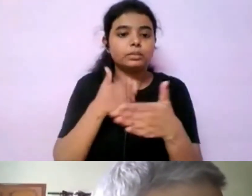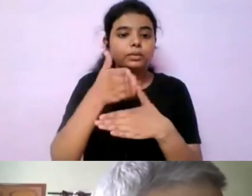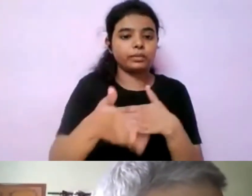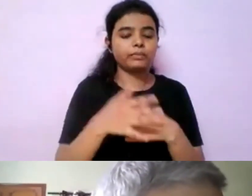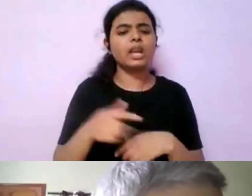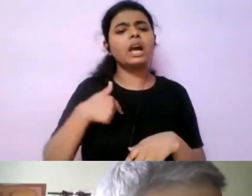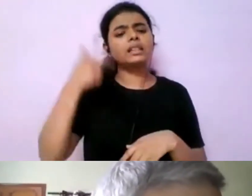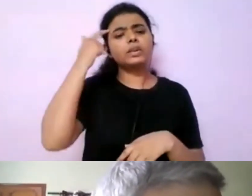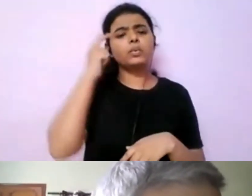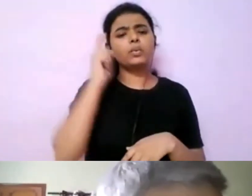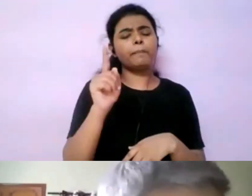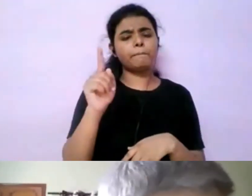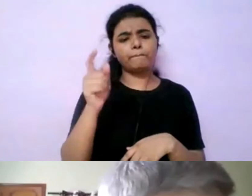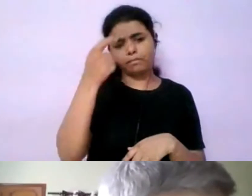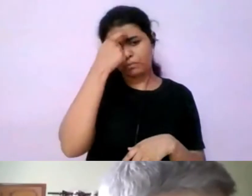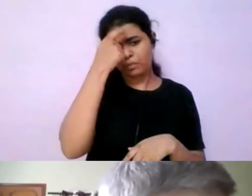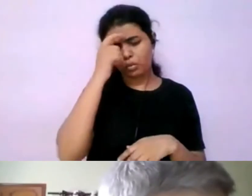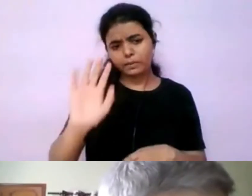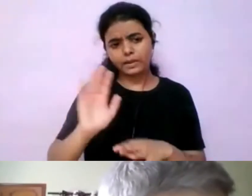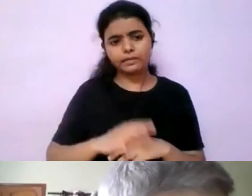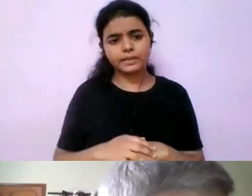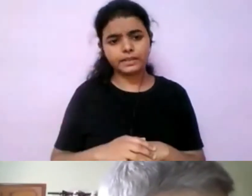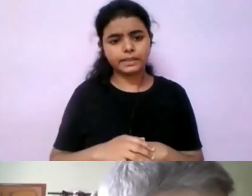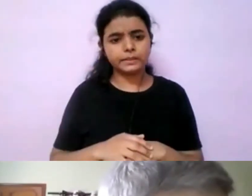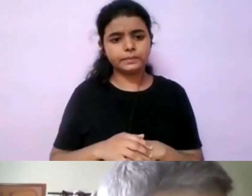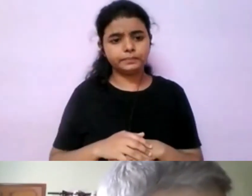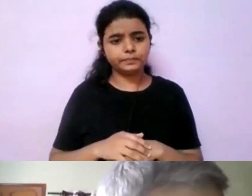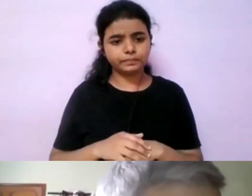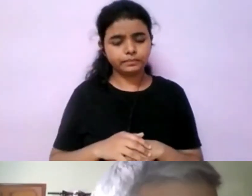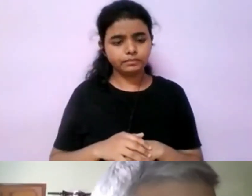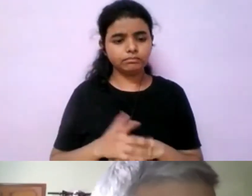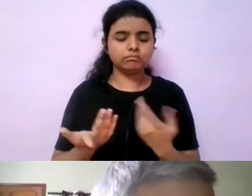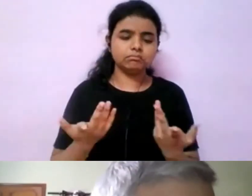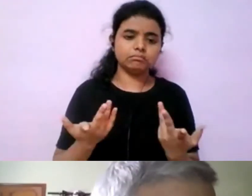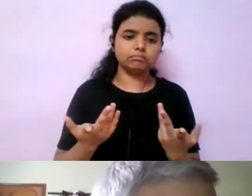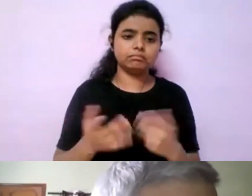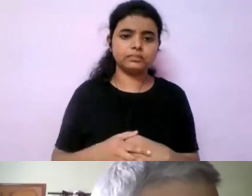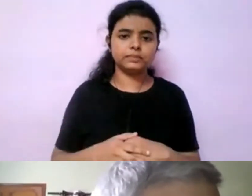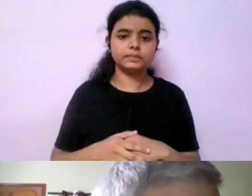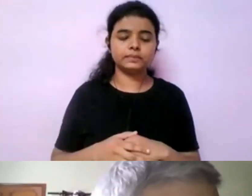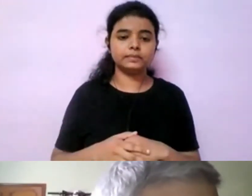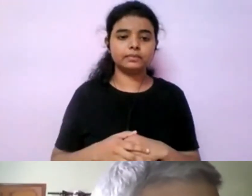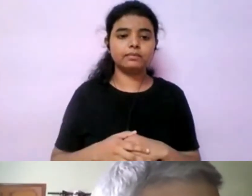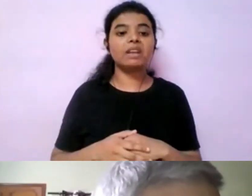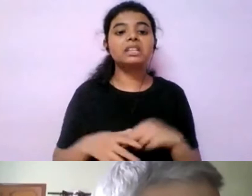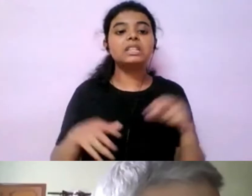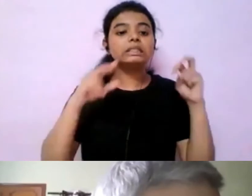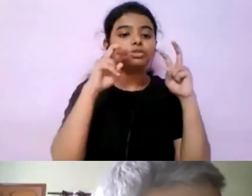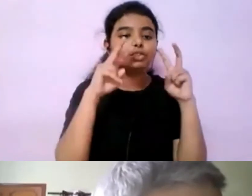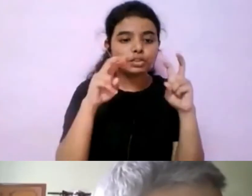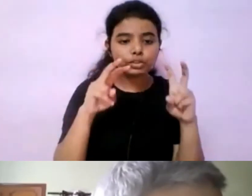with Emancipatory, but that doesn't also mean that at times we can't do research that